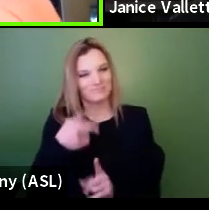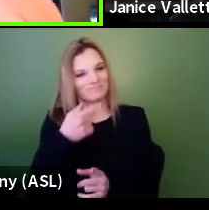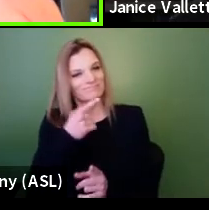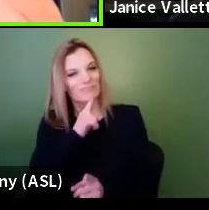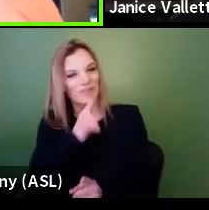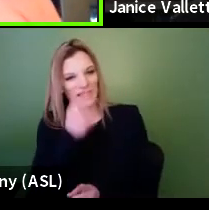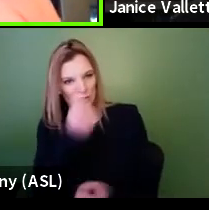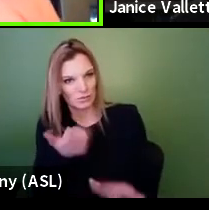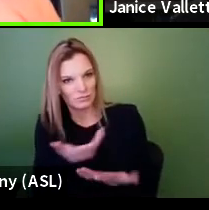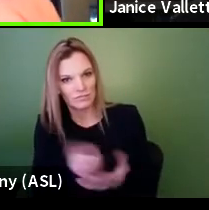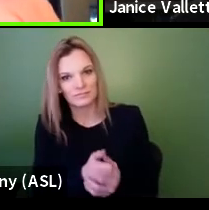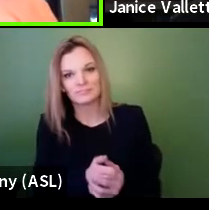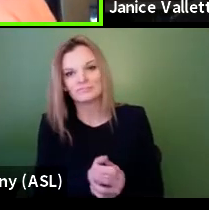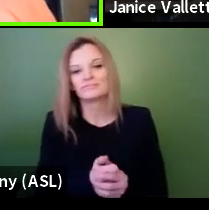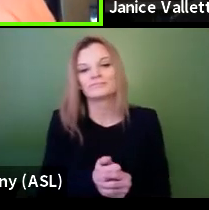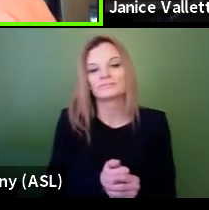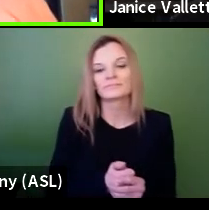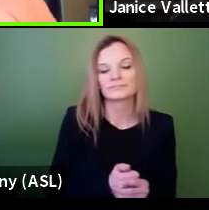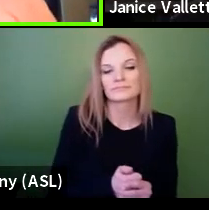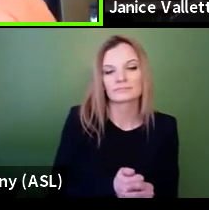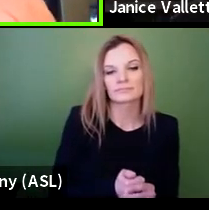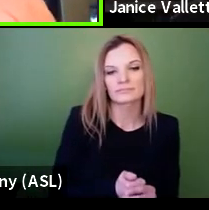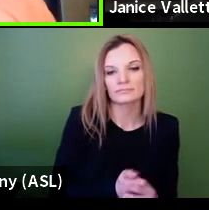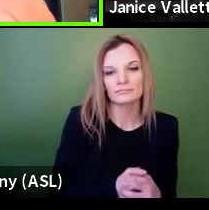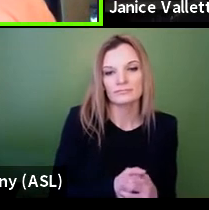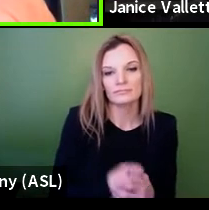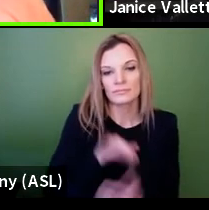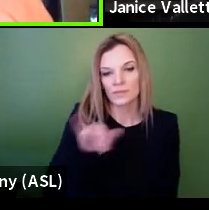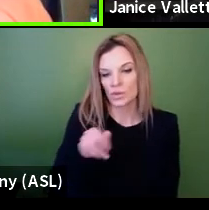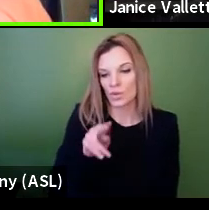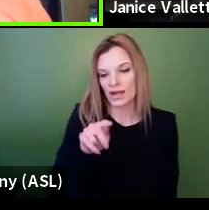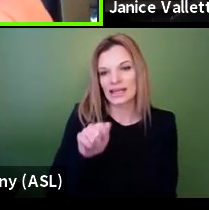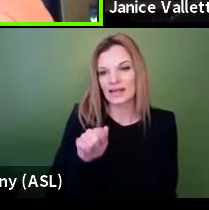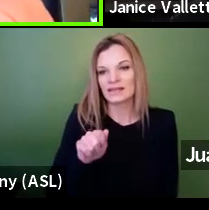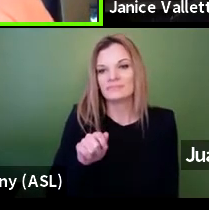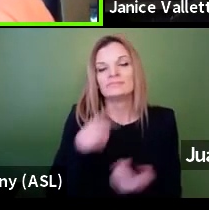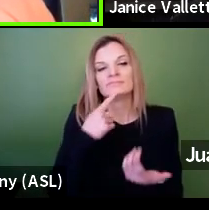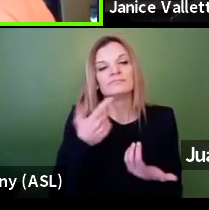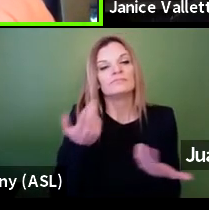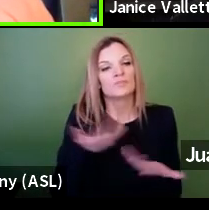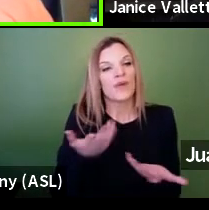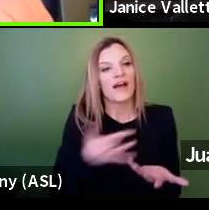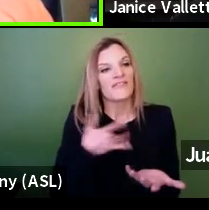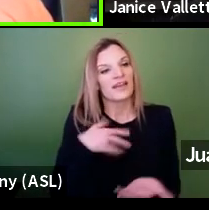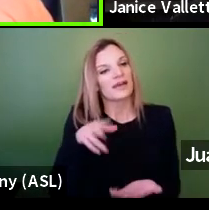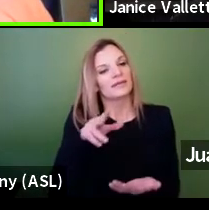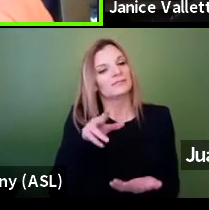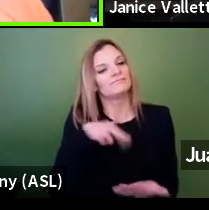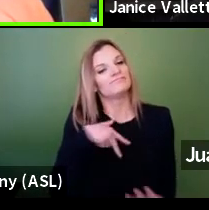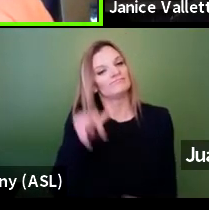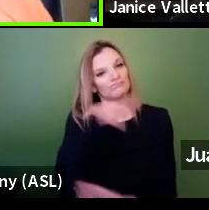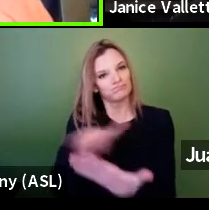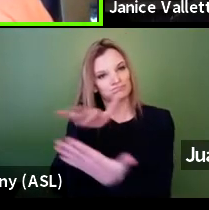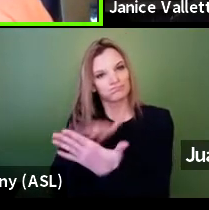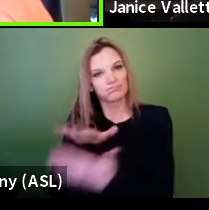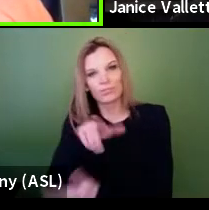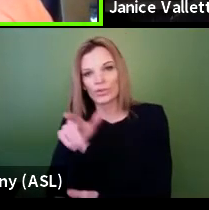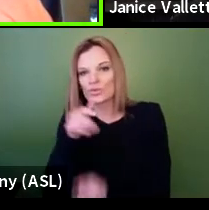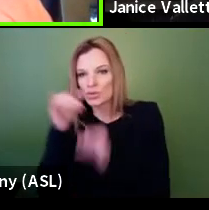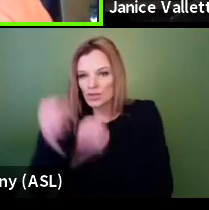Well, my most interesting part is getting to know each and every one of the commissioners. They're all so gracious and